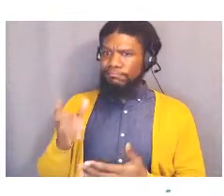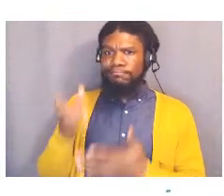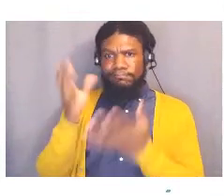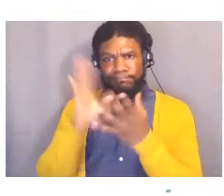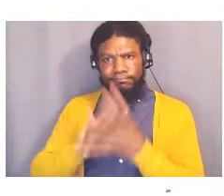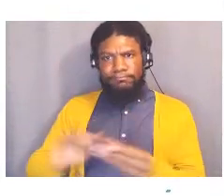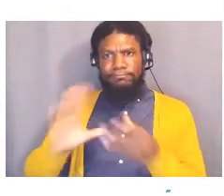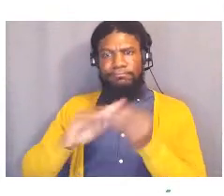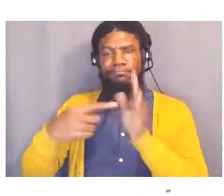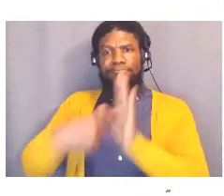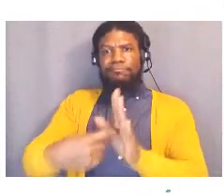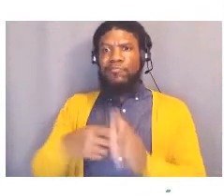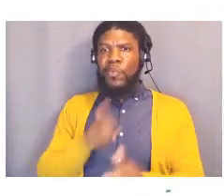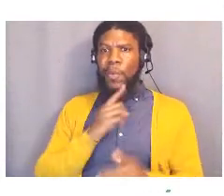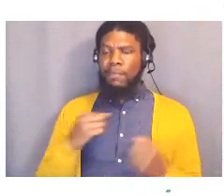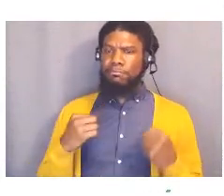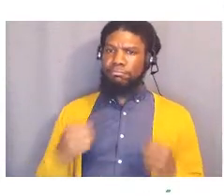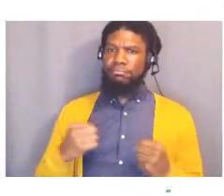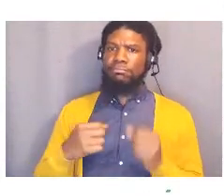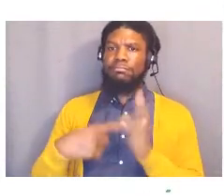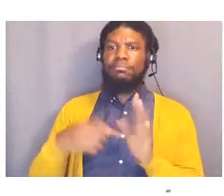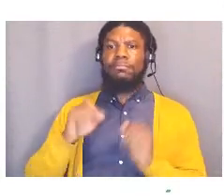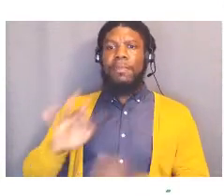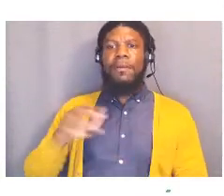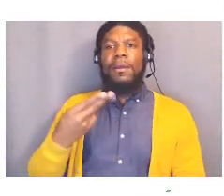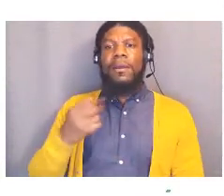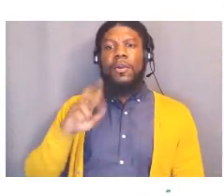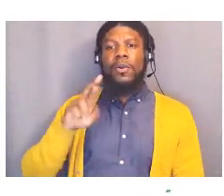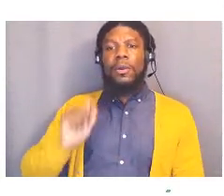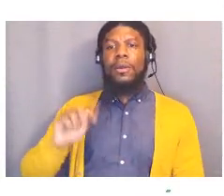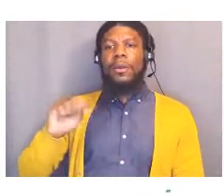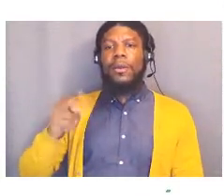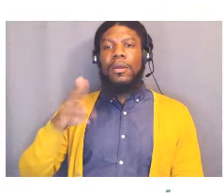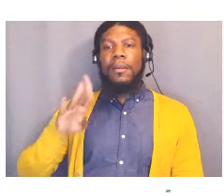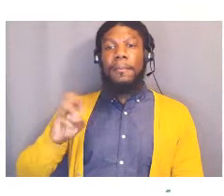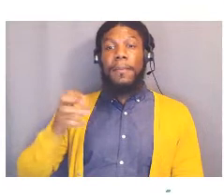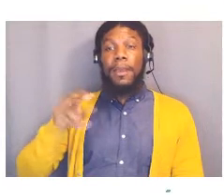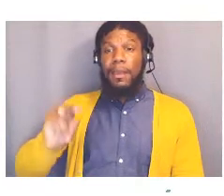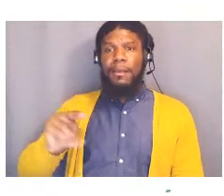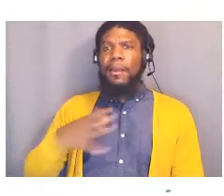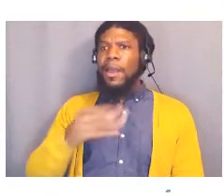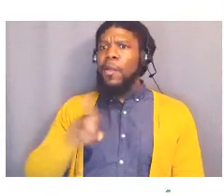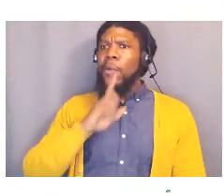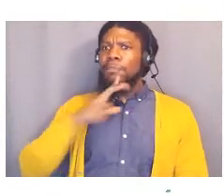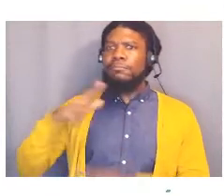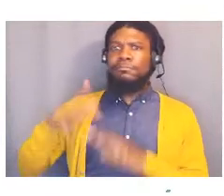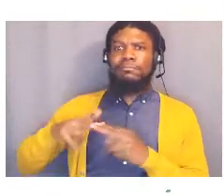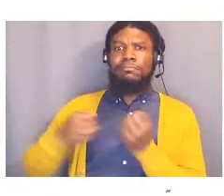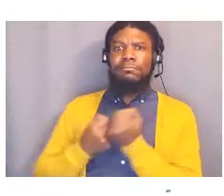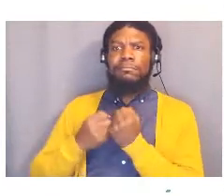Tubman. And one of the biggest supporters of the Griot Circle has been